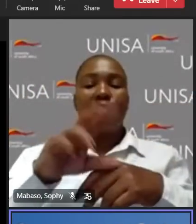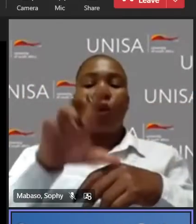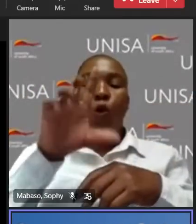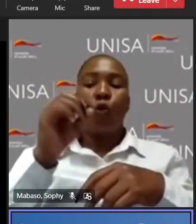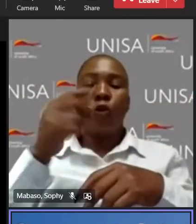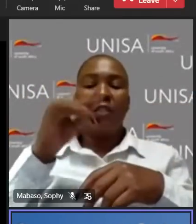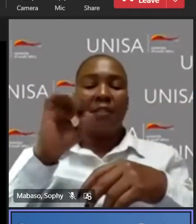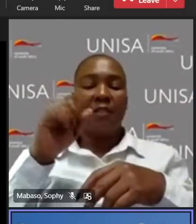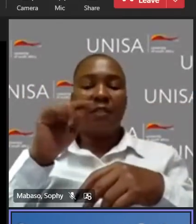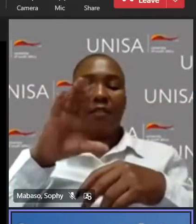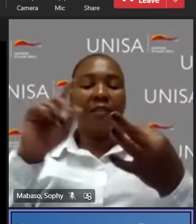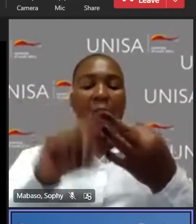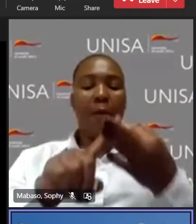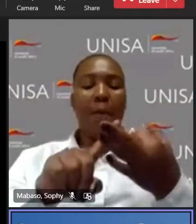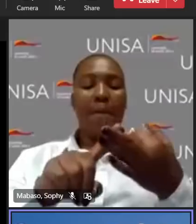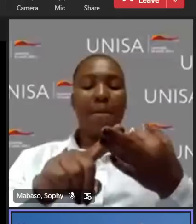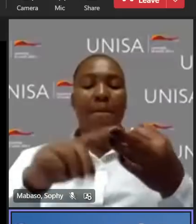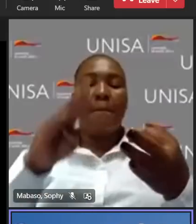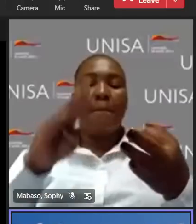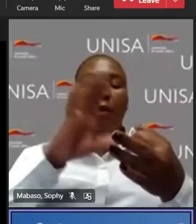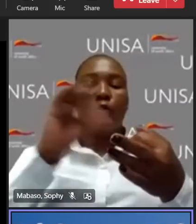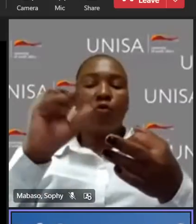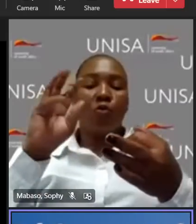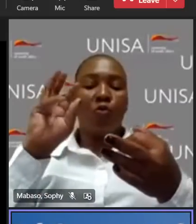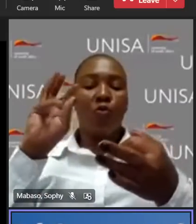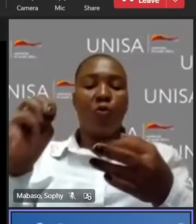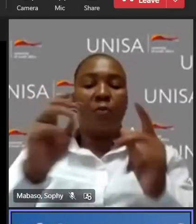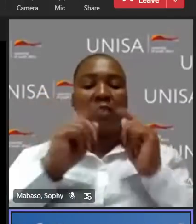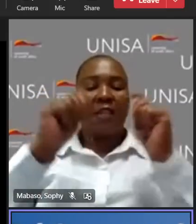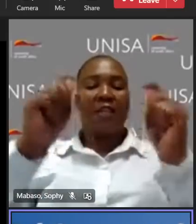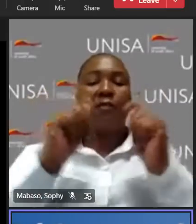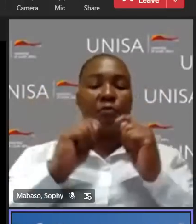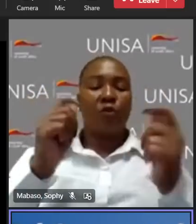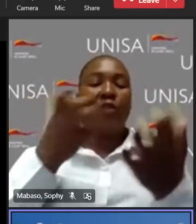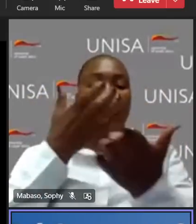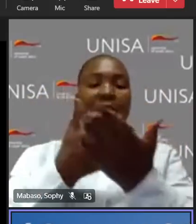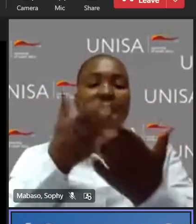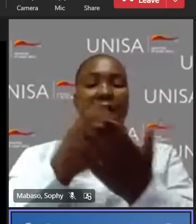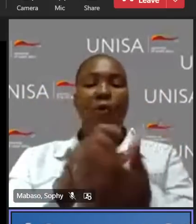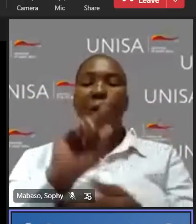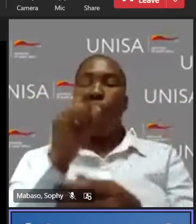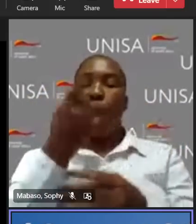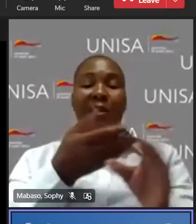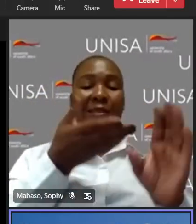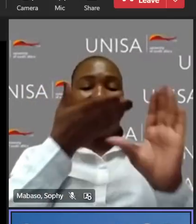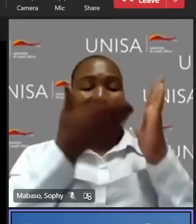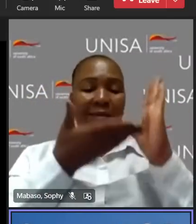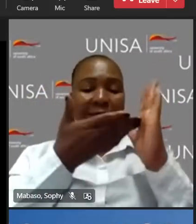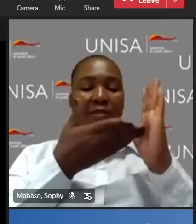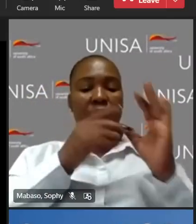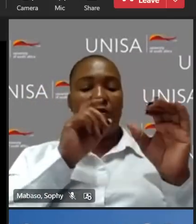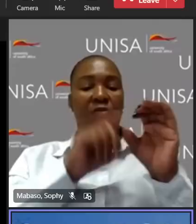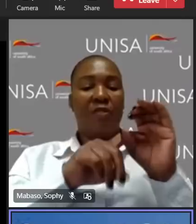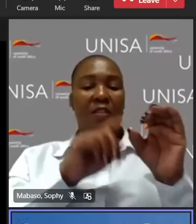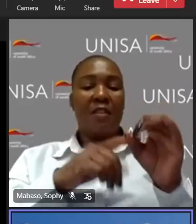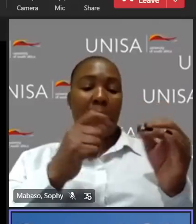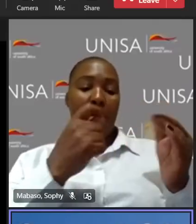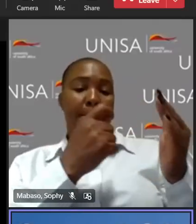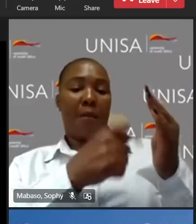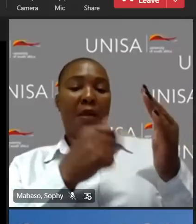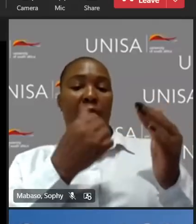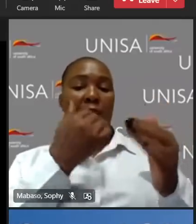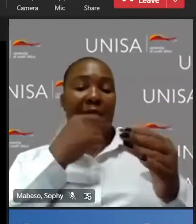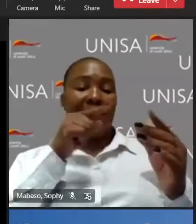and BCom transport economics. These are the only qualifications that are funded by this